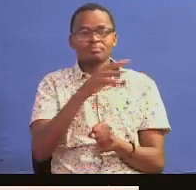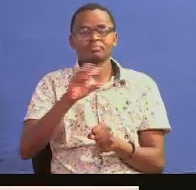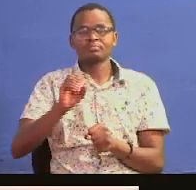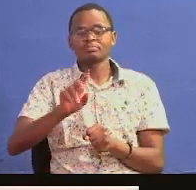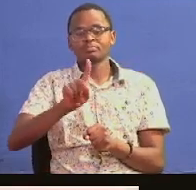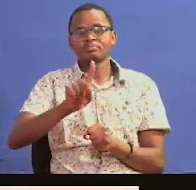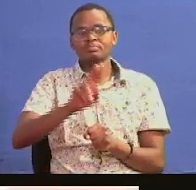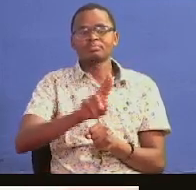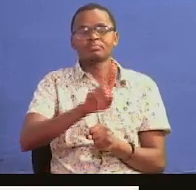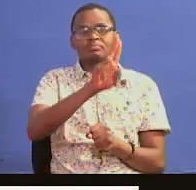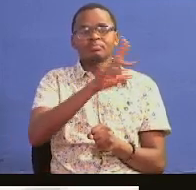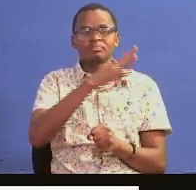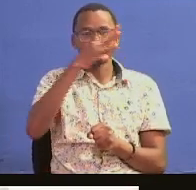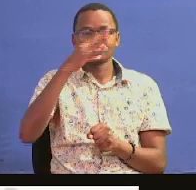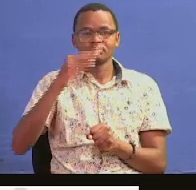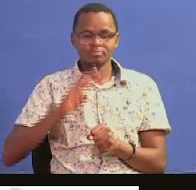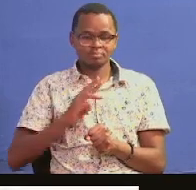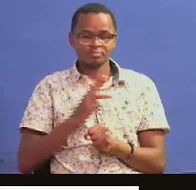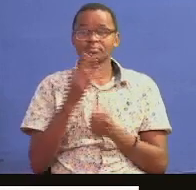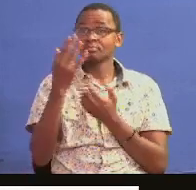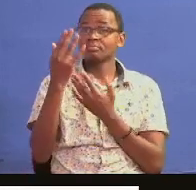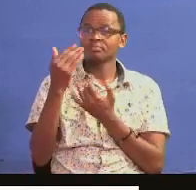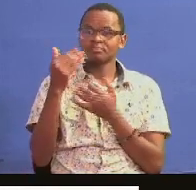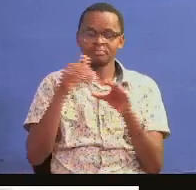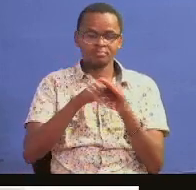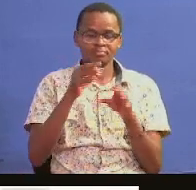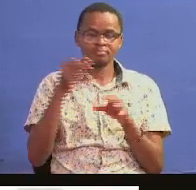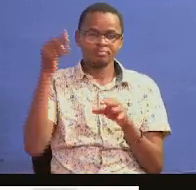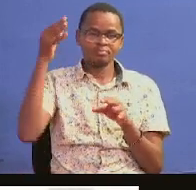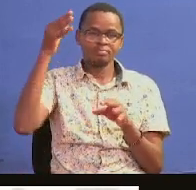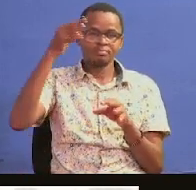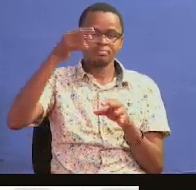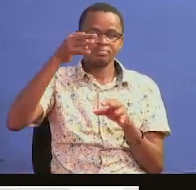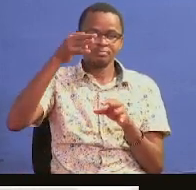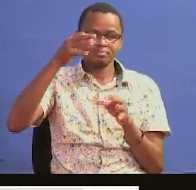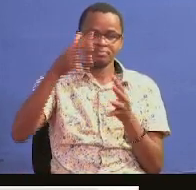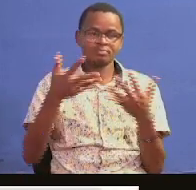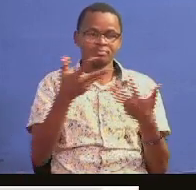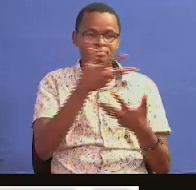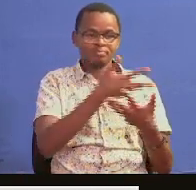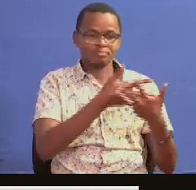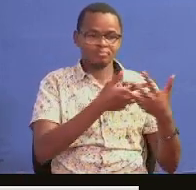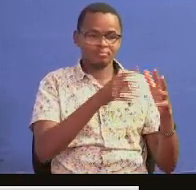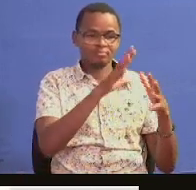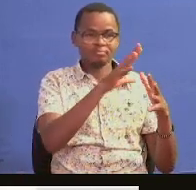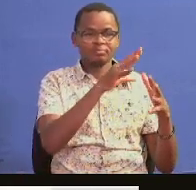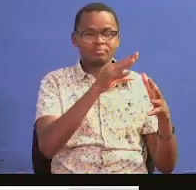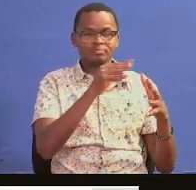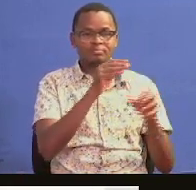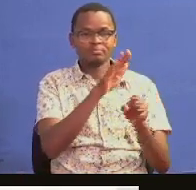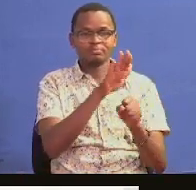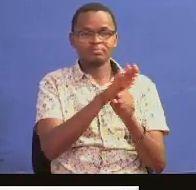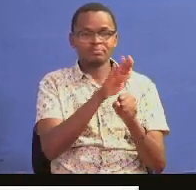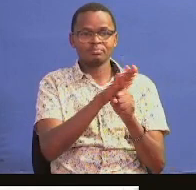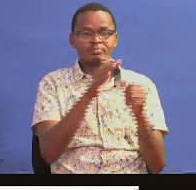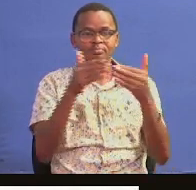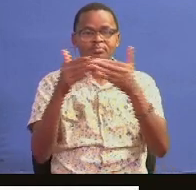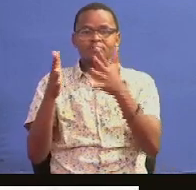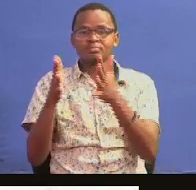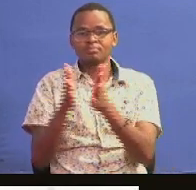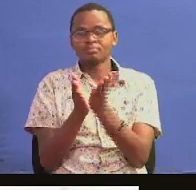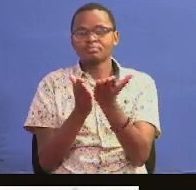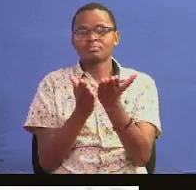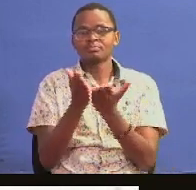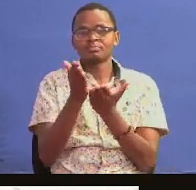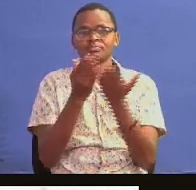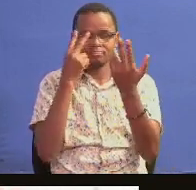at KU Primary School. And we hope that in the future we shall be able to engage more and be able to do more community service so